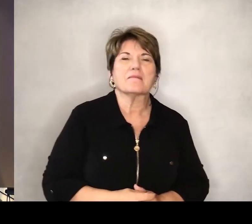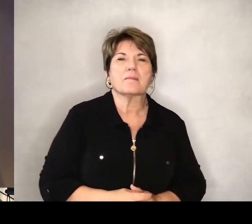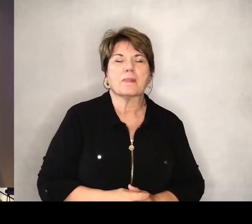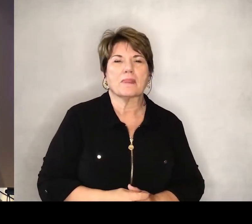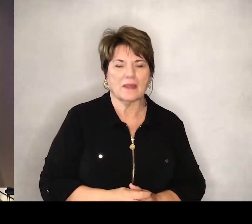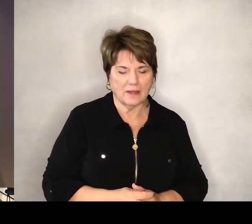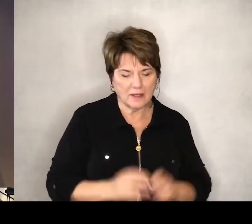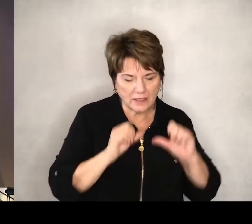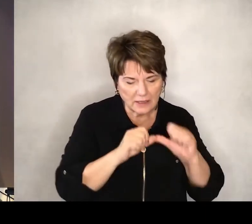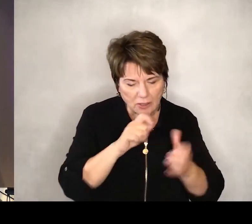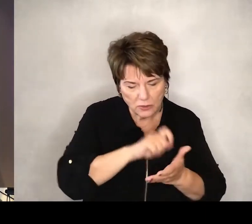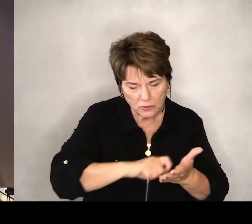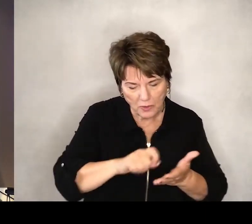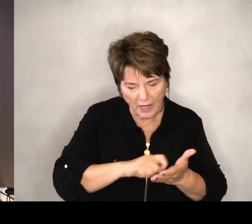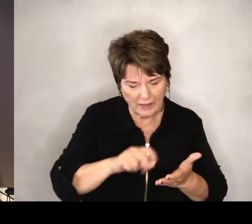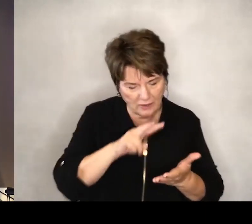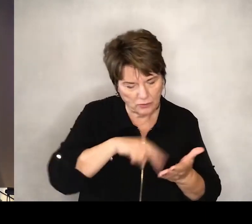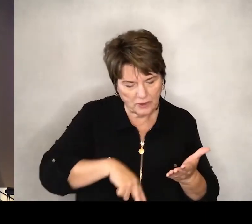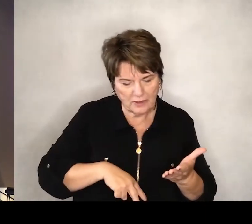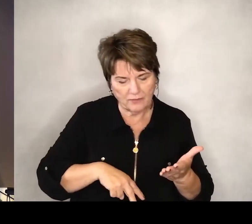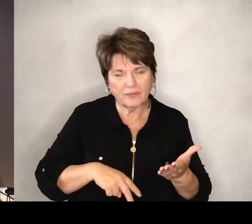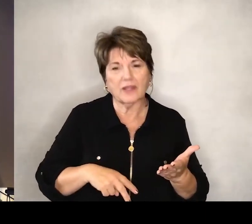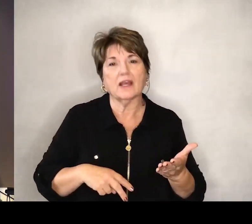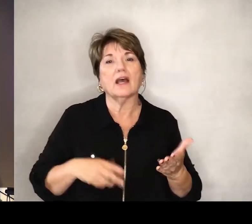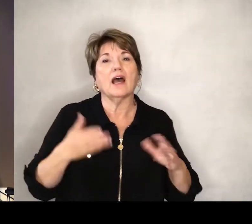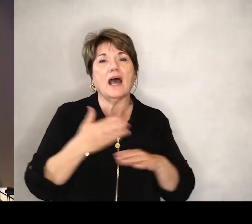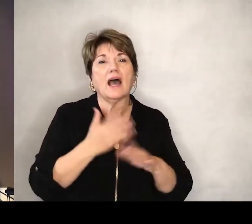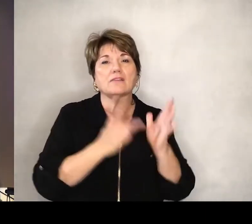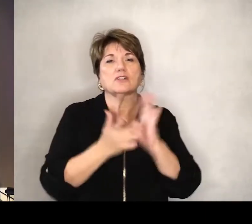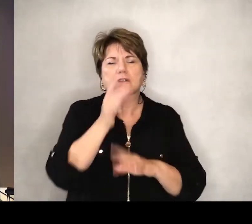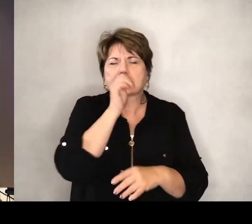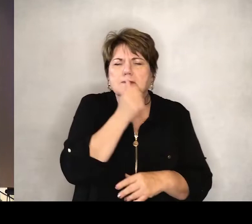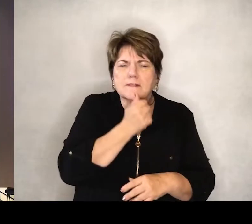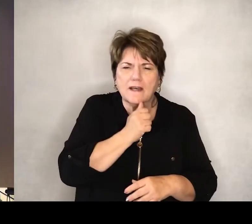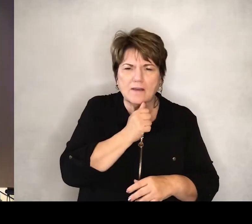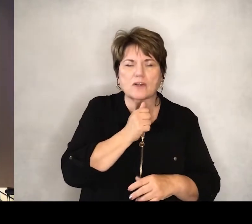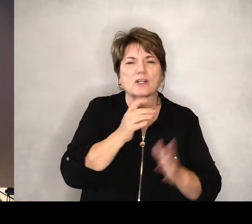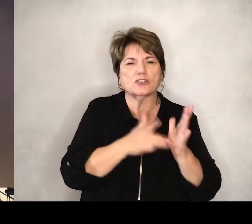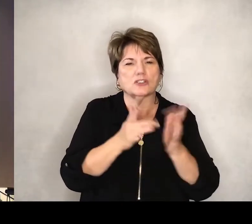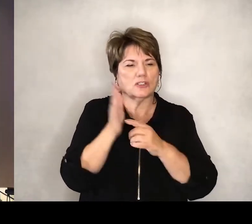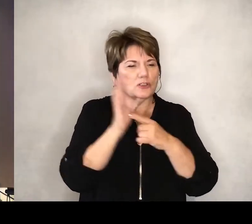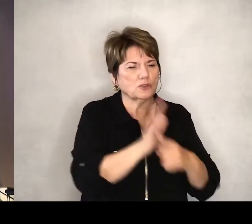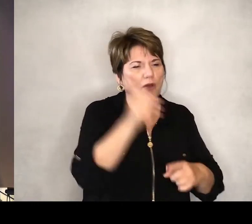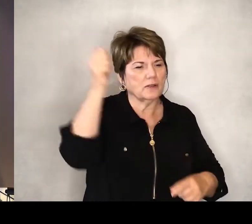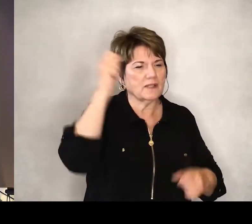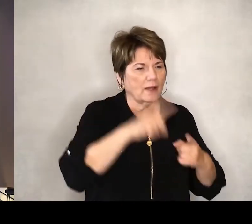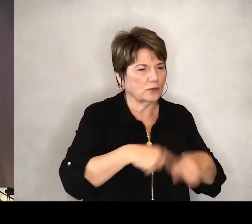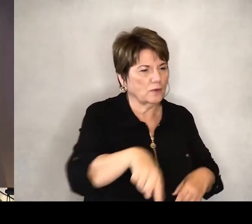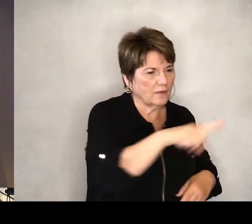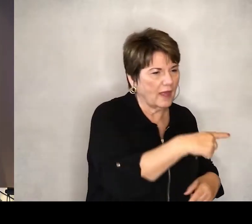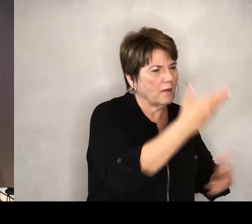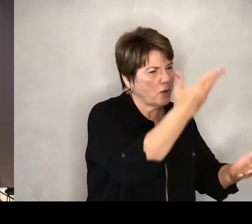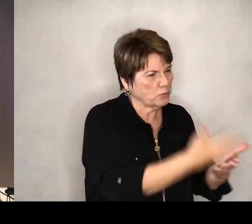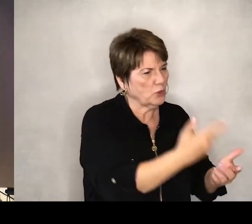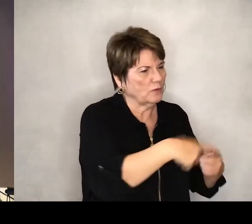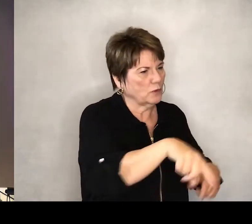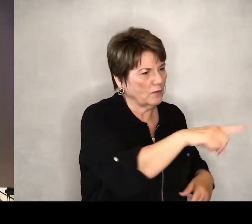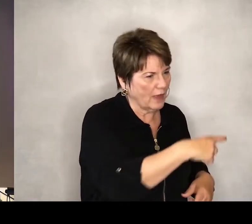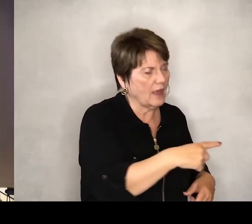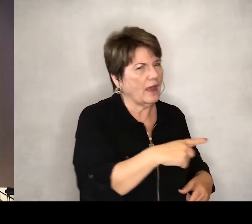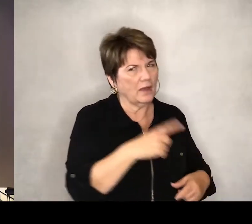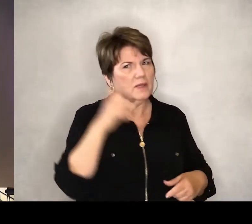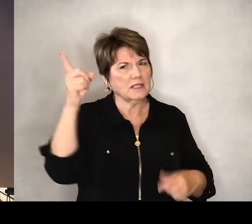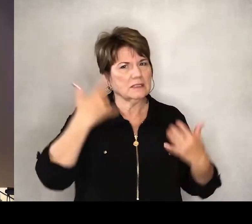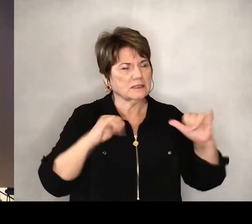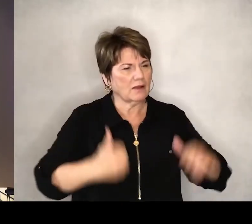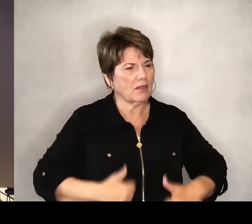the scripture continues. After his suffering, he presented himself to them and gave many convincing proofs that he was